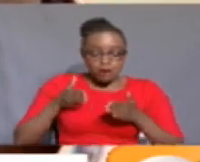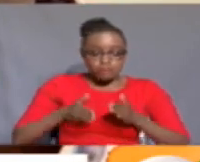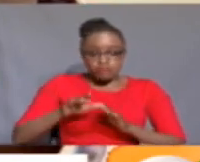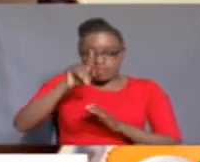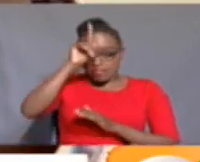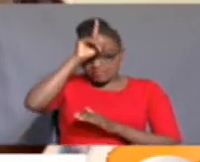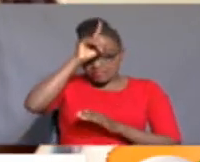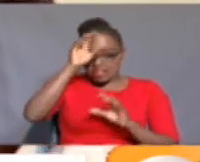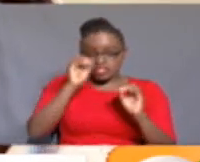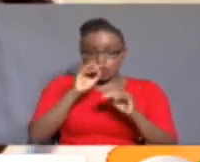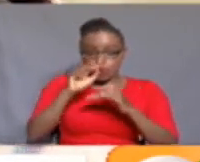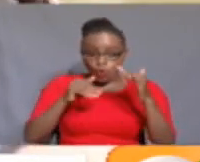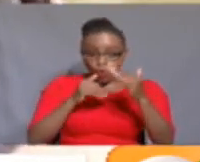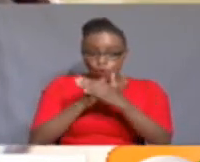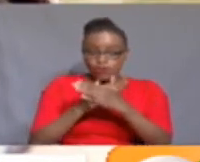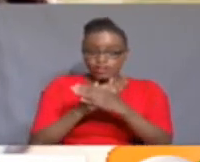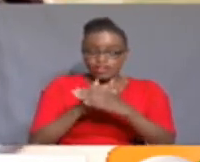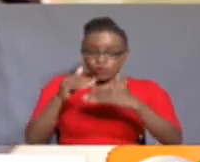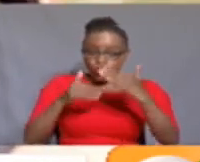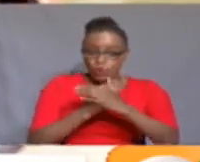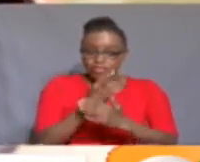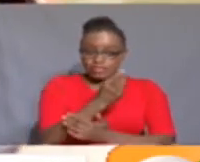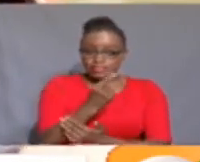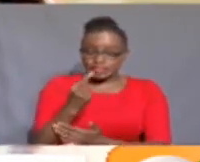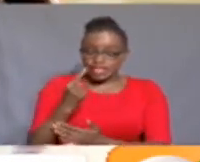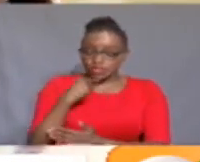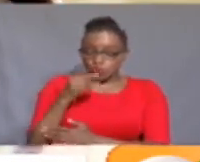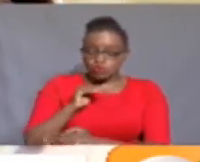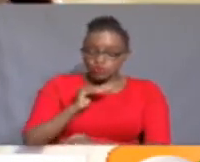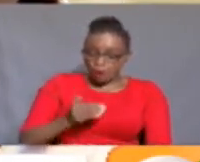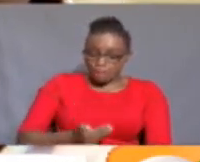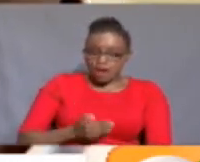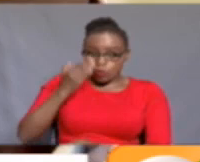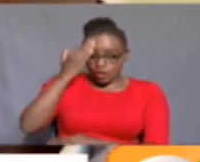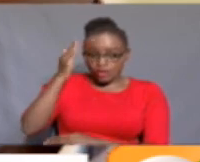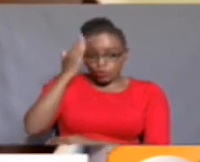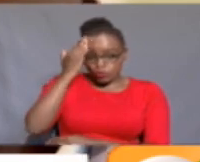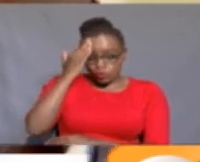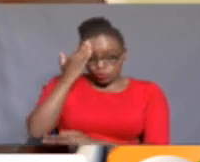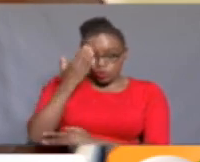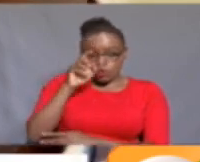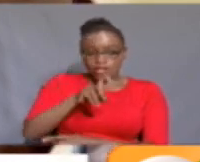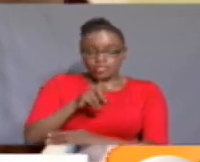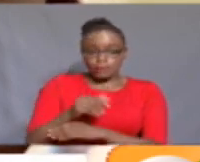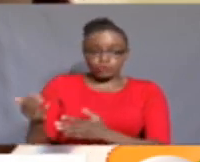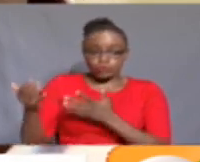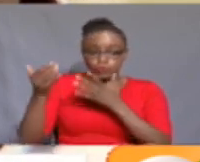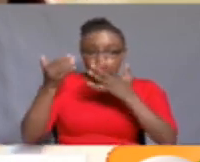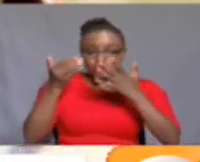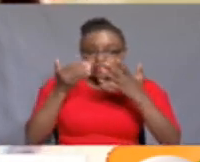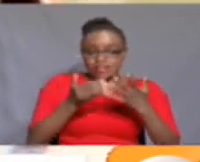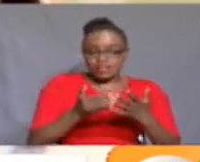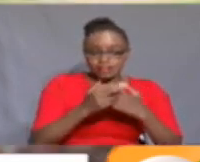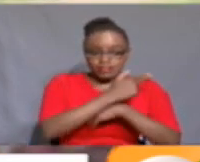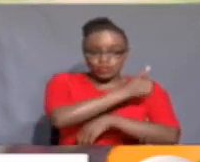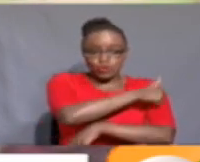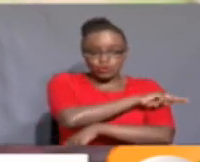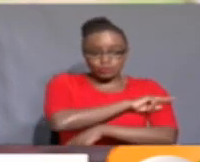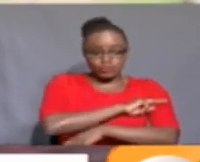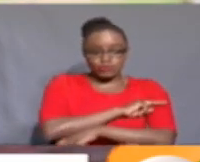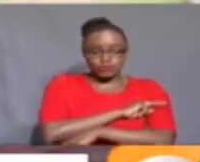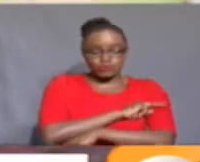kijijini. Wote kila mwenye kuwa mimba tunajua tunapaswa kumuleta hospitalini.